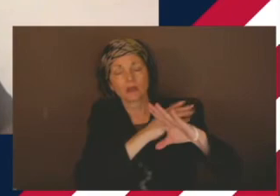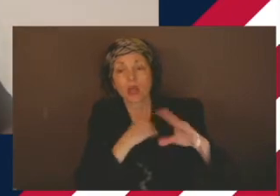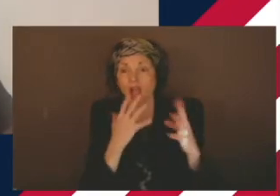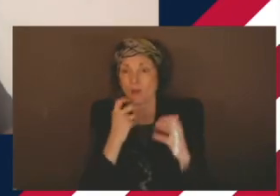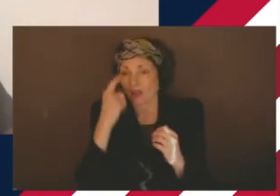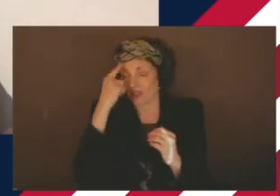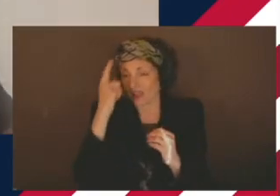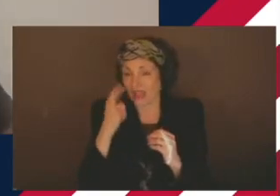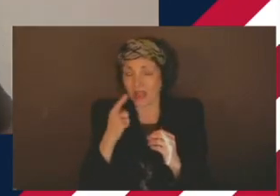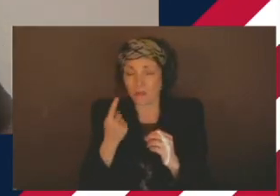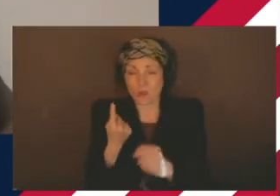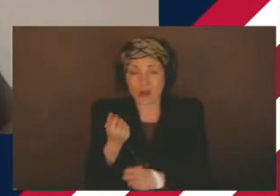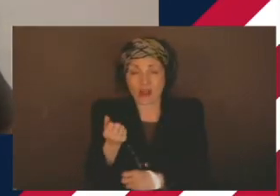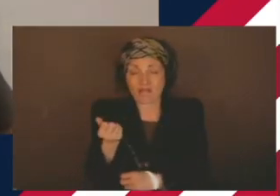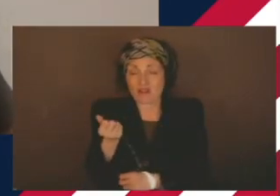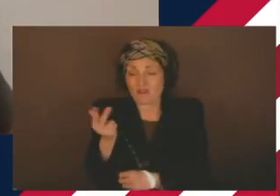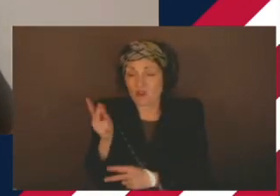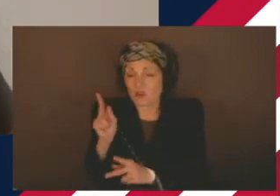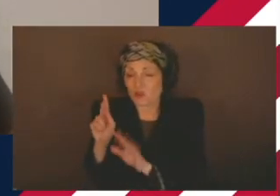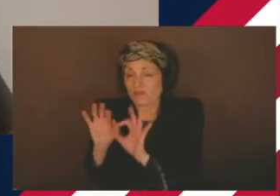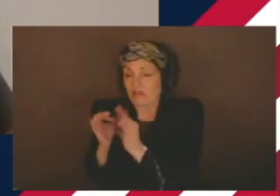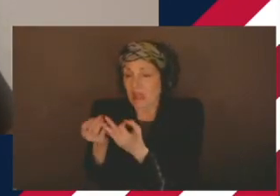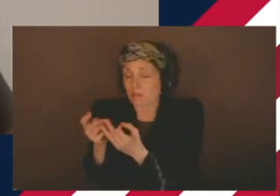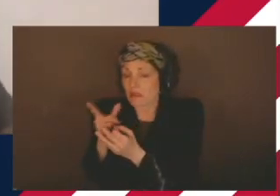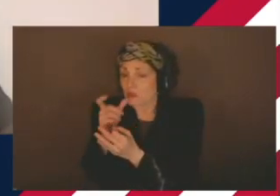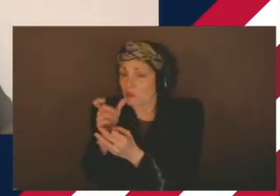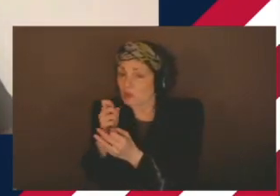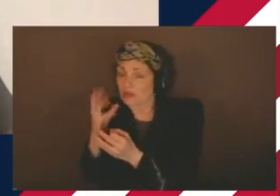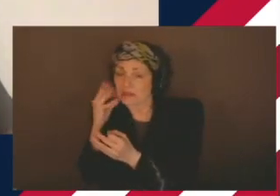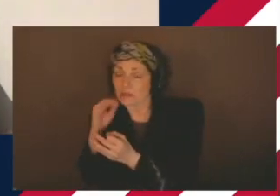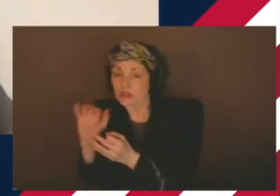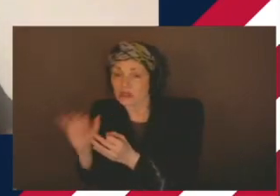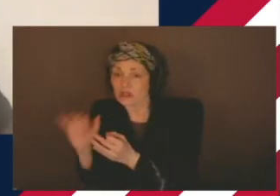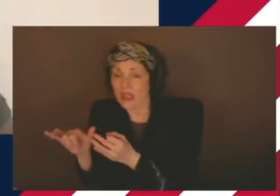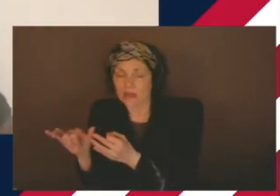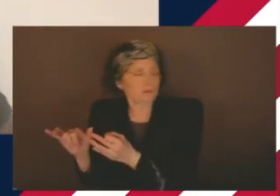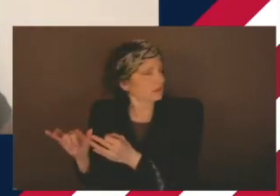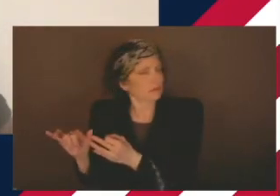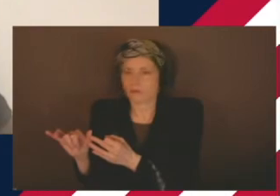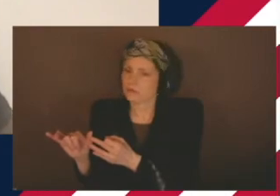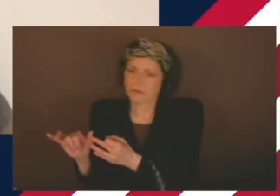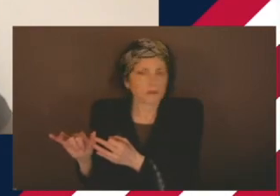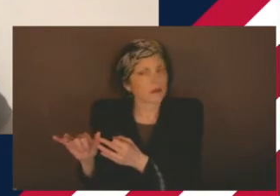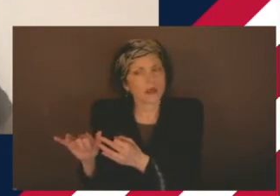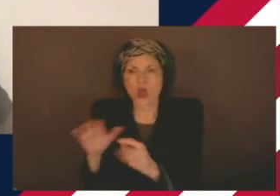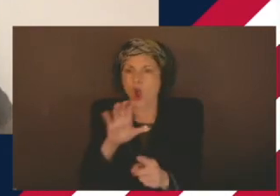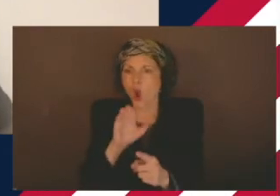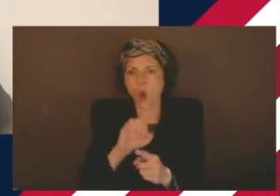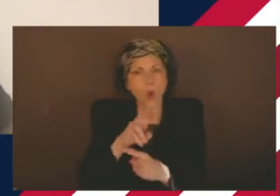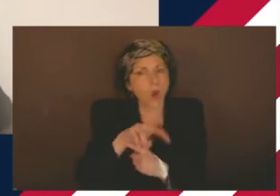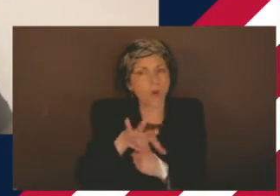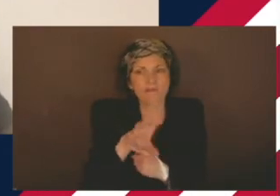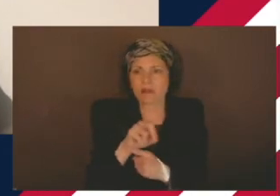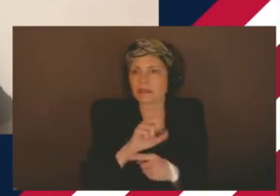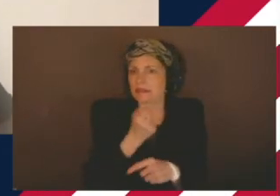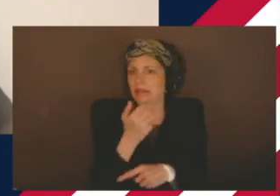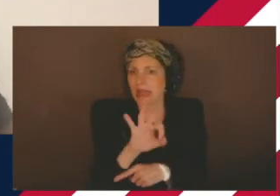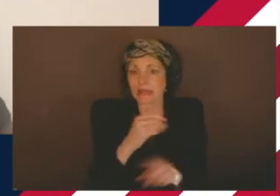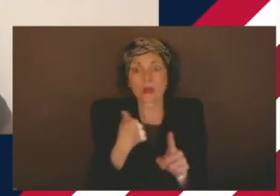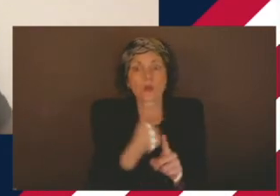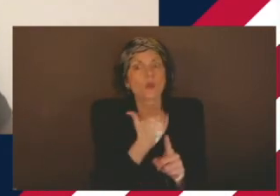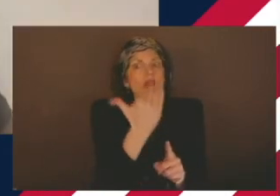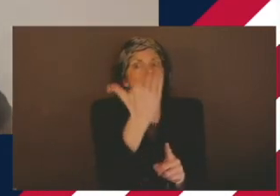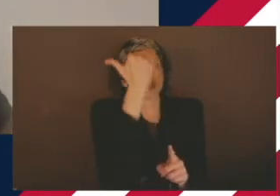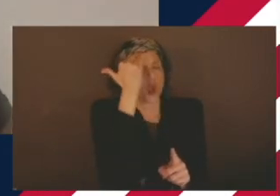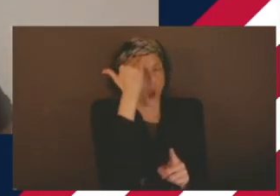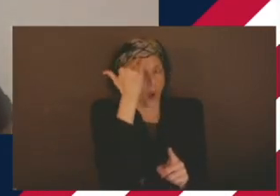of families that have been affected. But with COVID-19 happening in particular, we know that victims of domestic violence often start off, or victimization